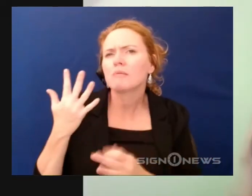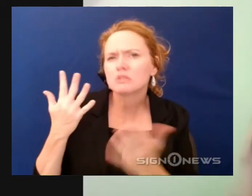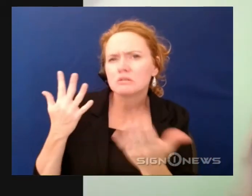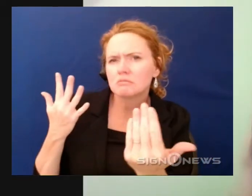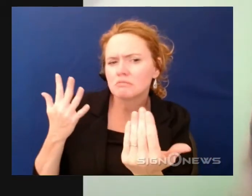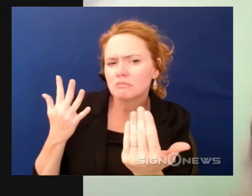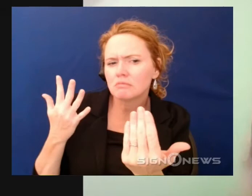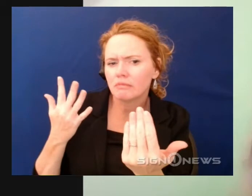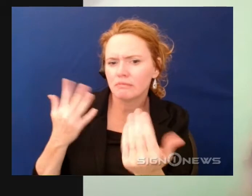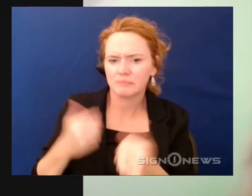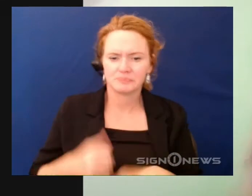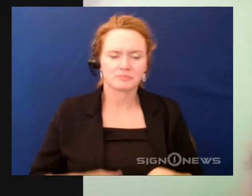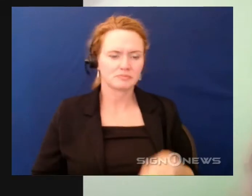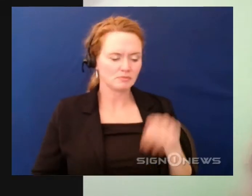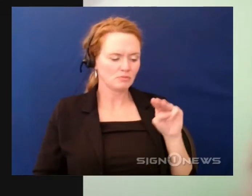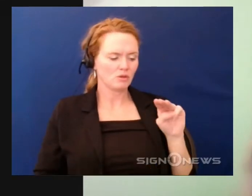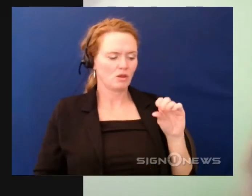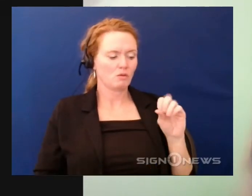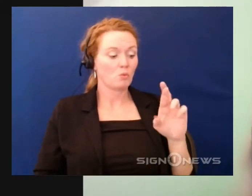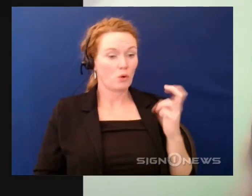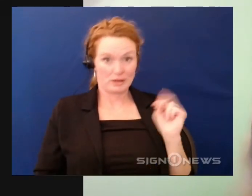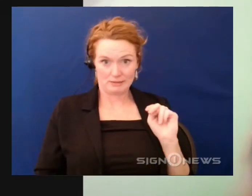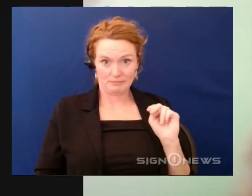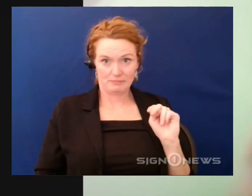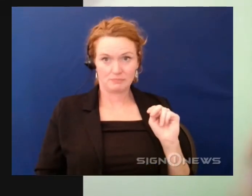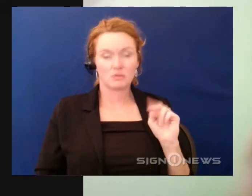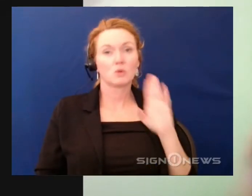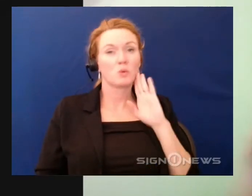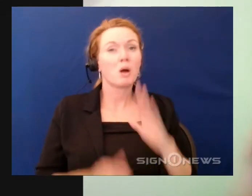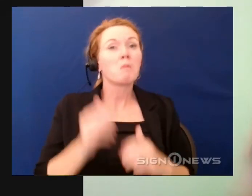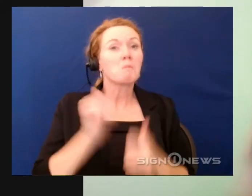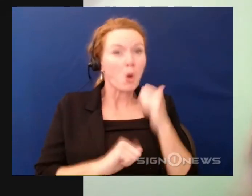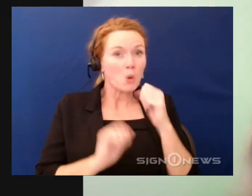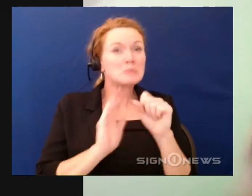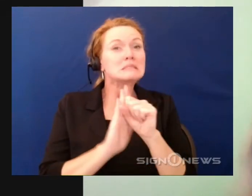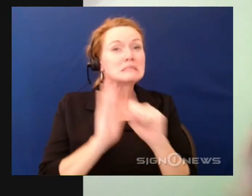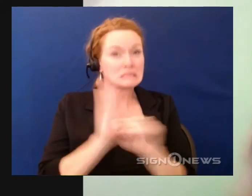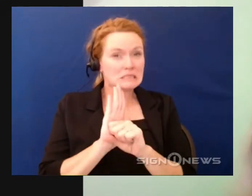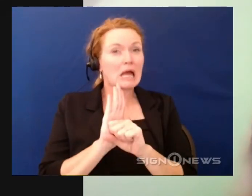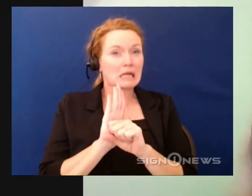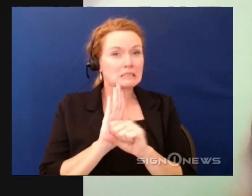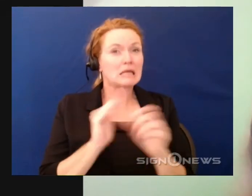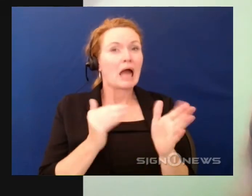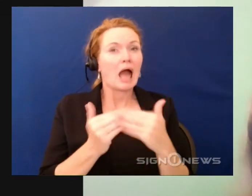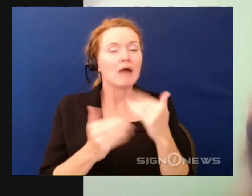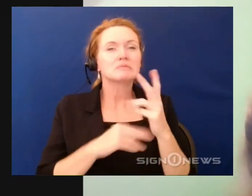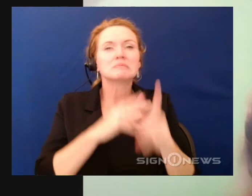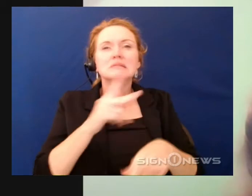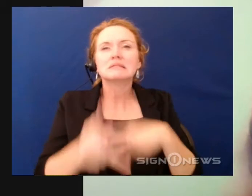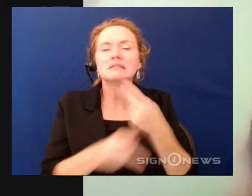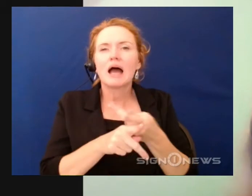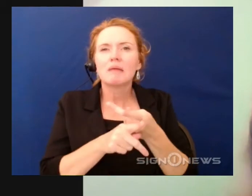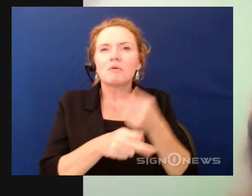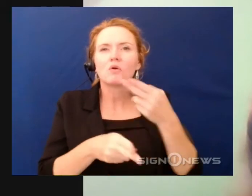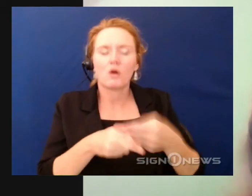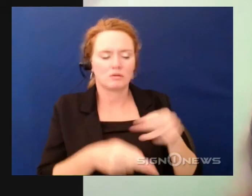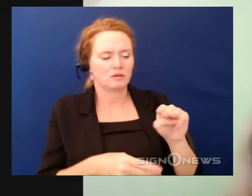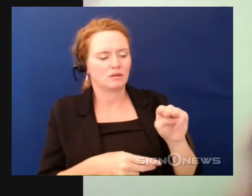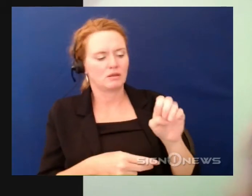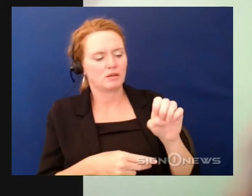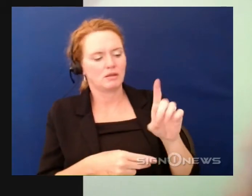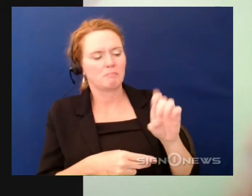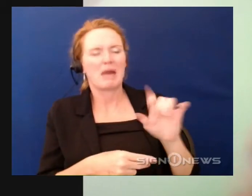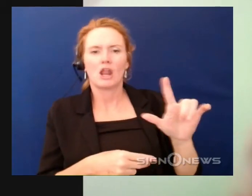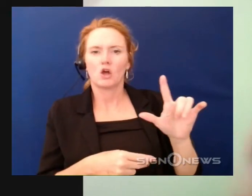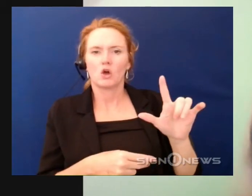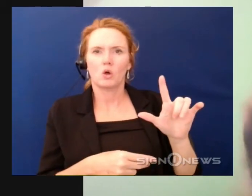just, this is Morgan, I would just echo, most, if not all states have some form of medical surrogate statute like Joan described.